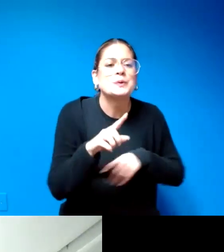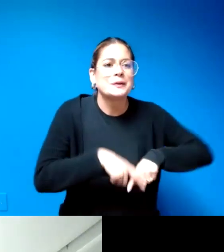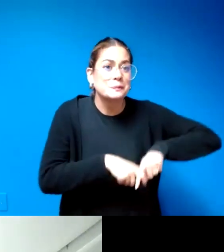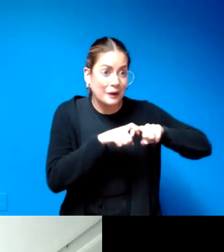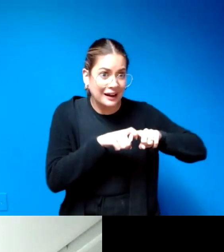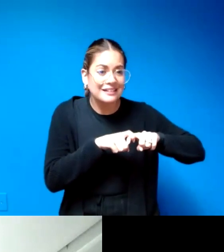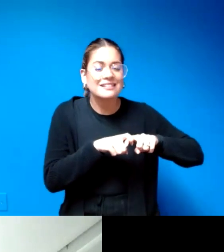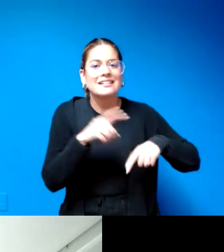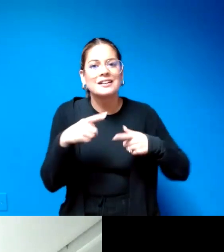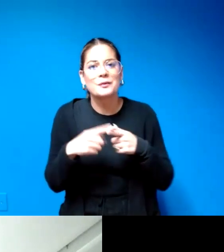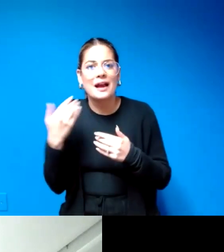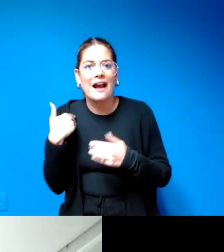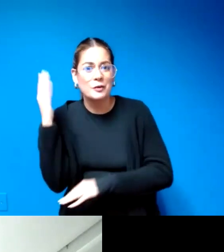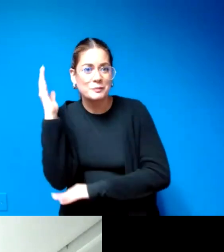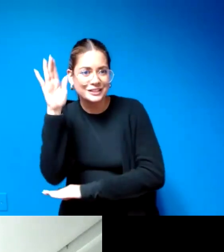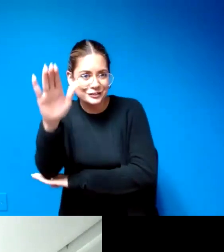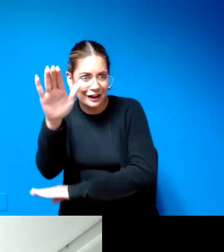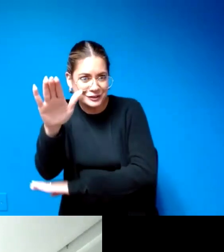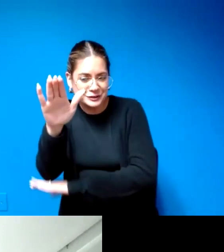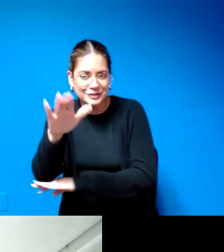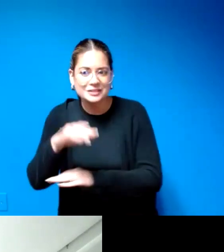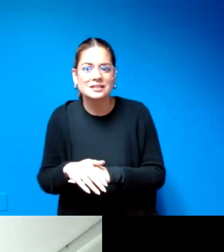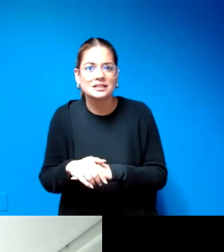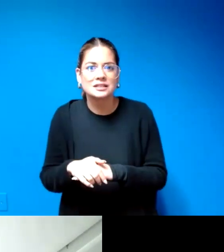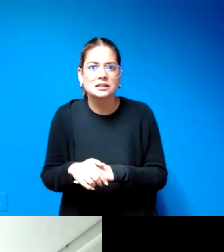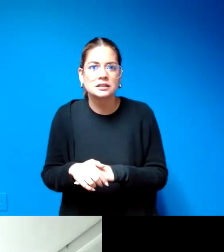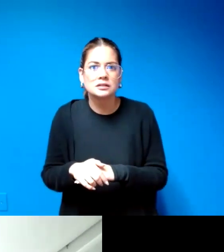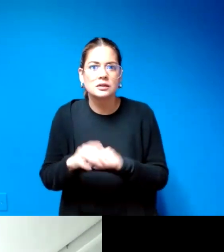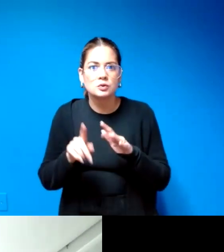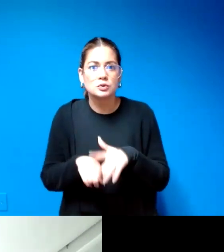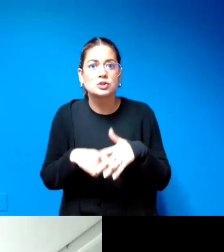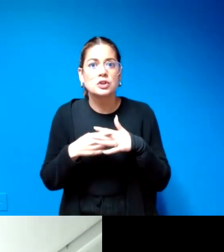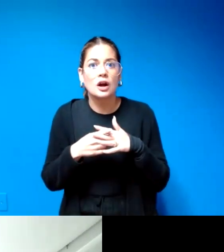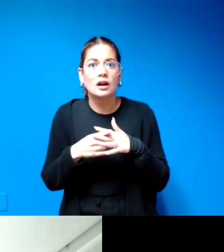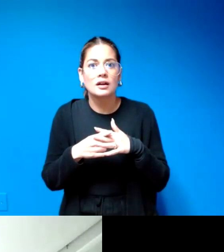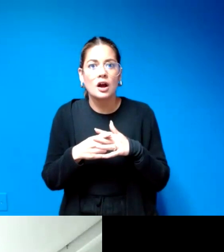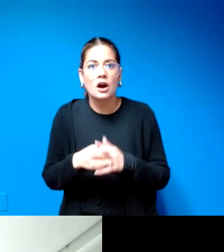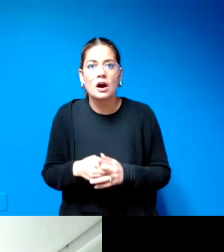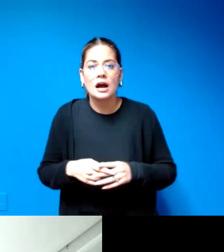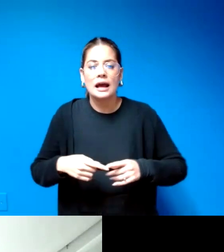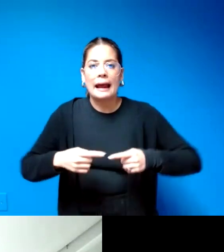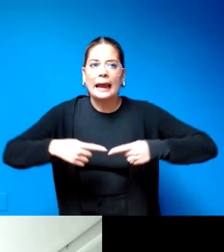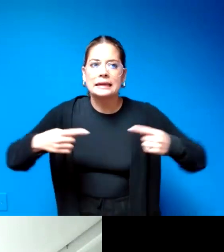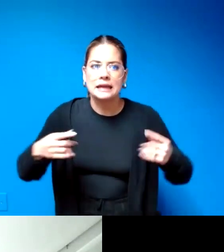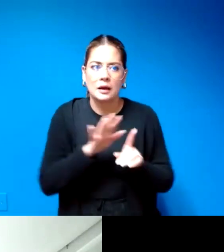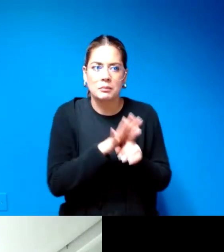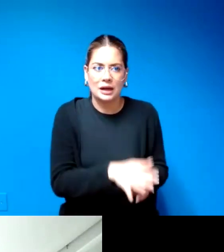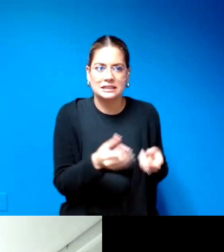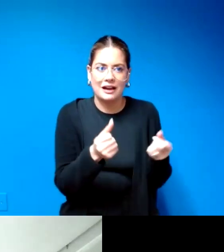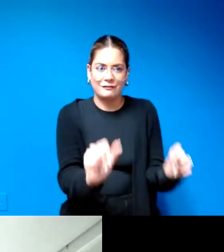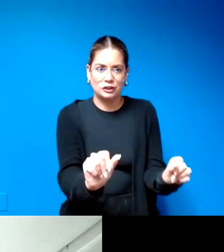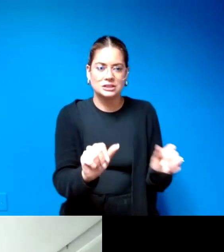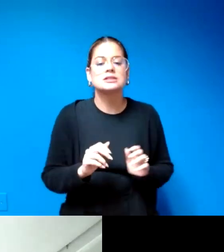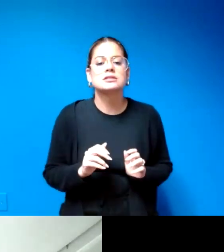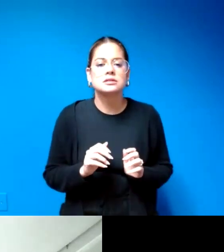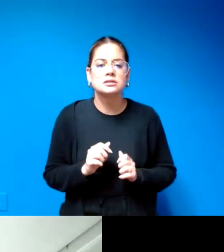into presentations for the afternoon, which will actually pick up really nicely on kind of anti-oppressive efforts with Leah Giorgini.